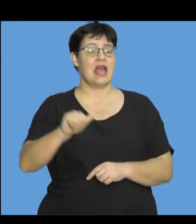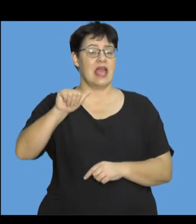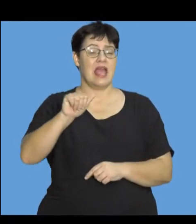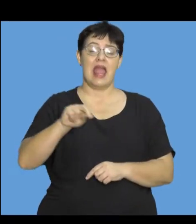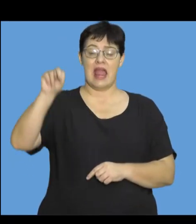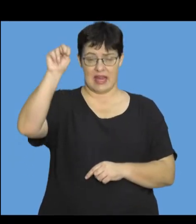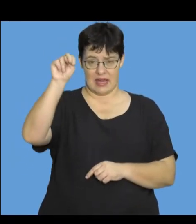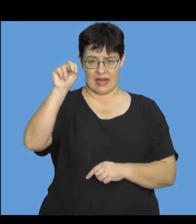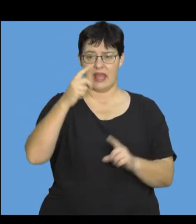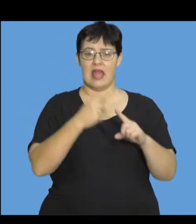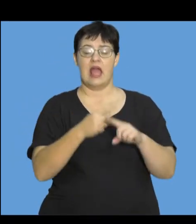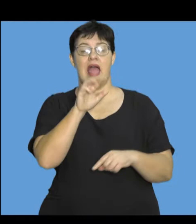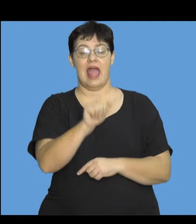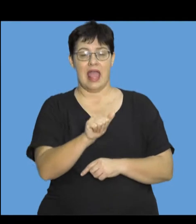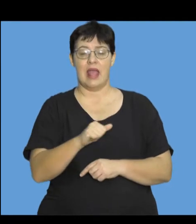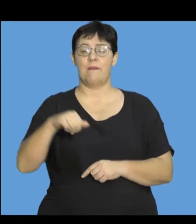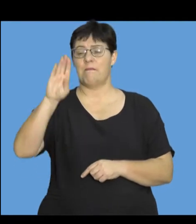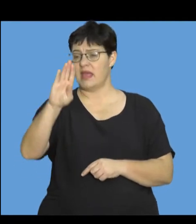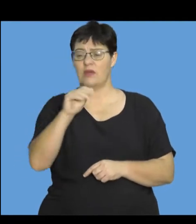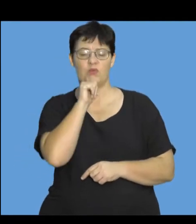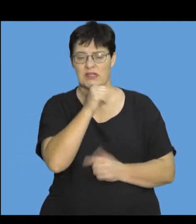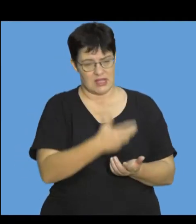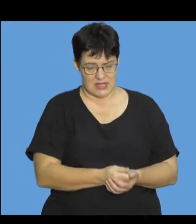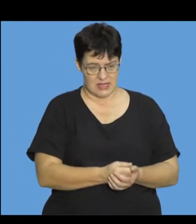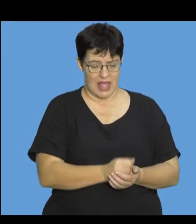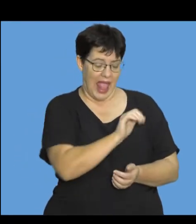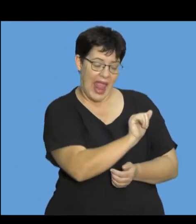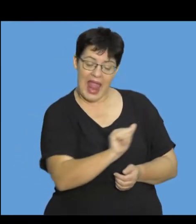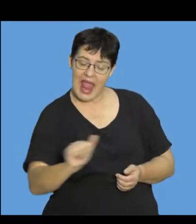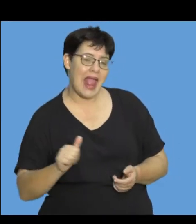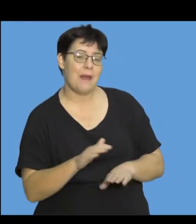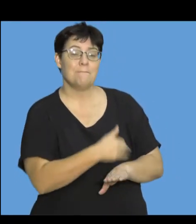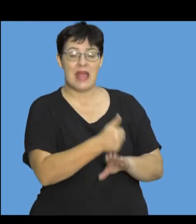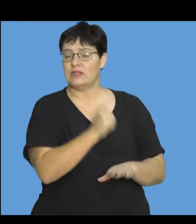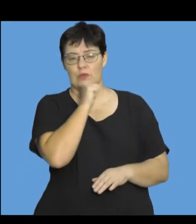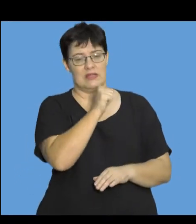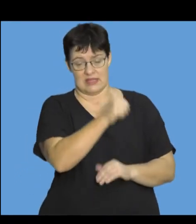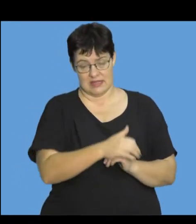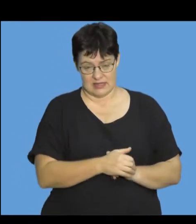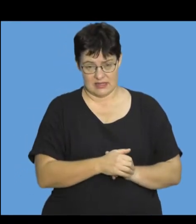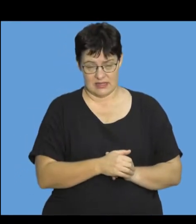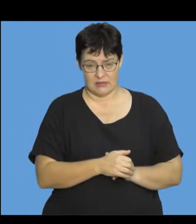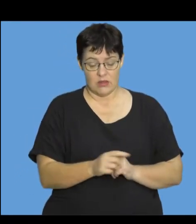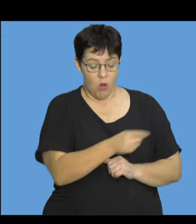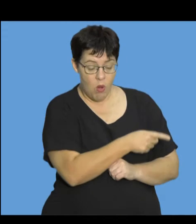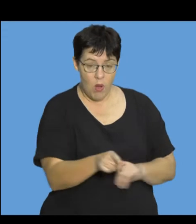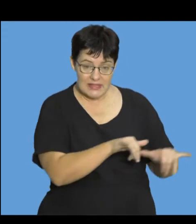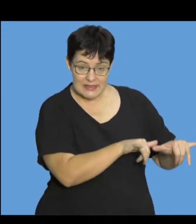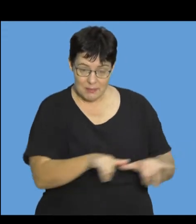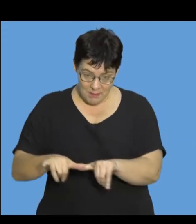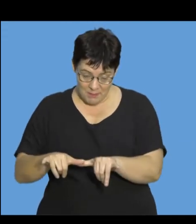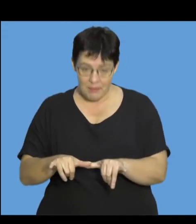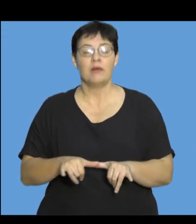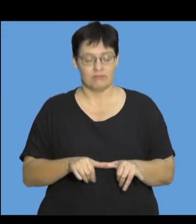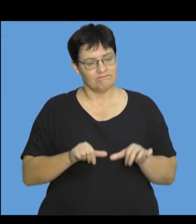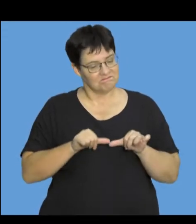n multiplied by a to the b, like this. No matter how many bases you have, as long as they are all the same, you